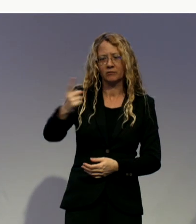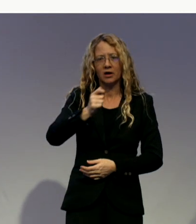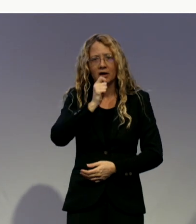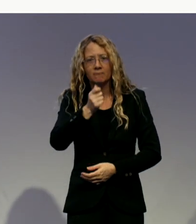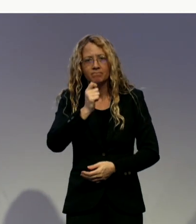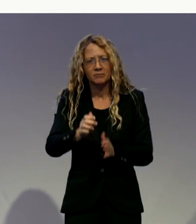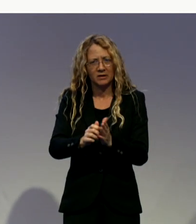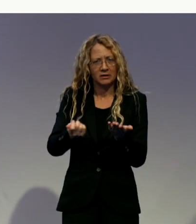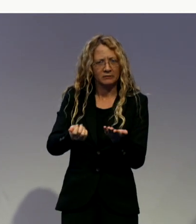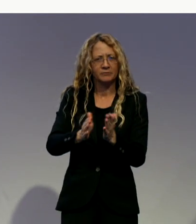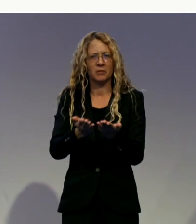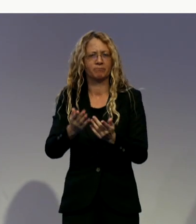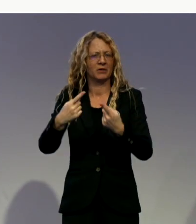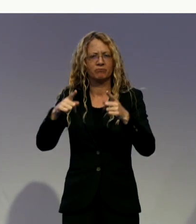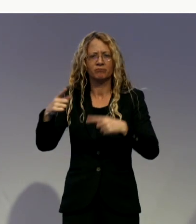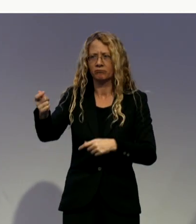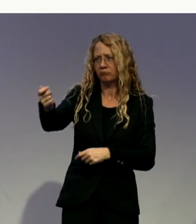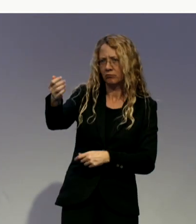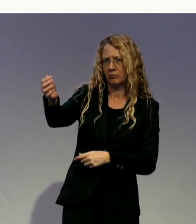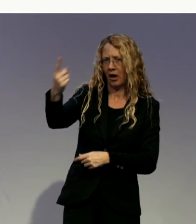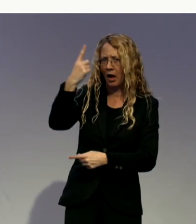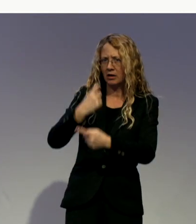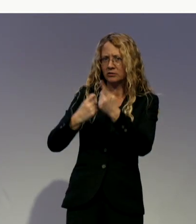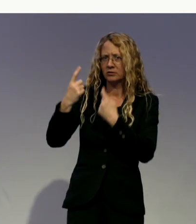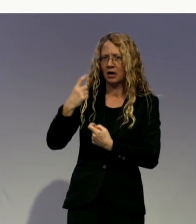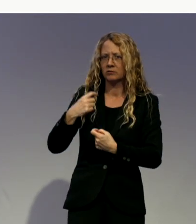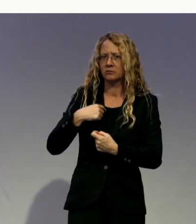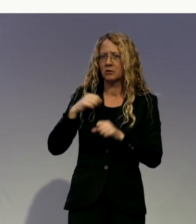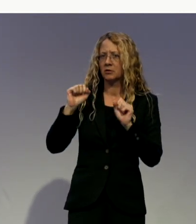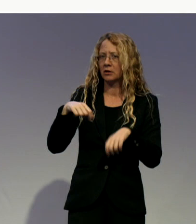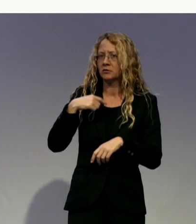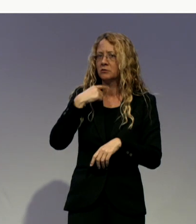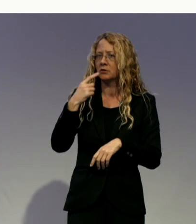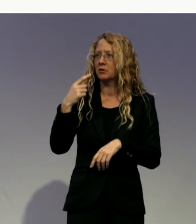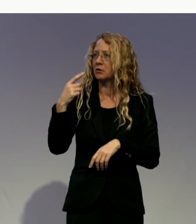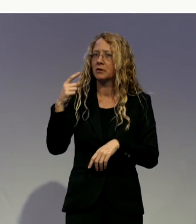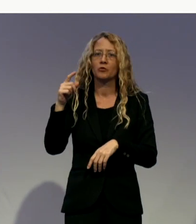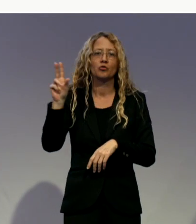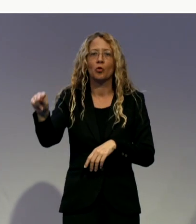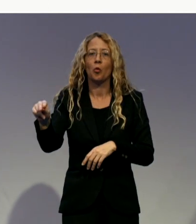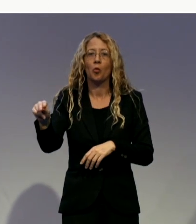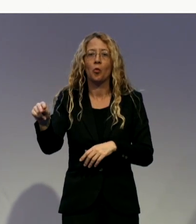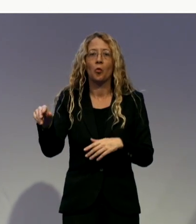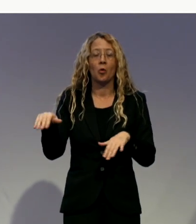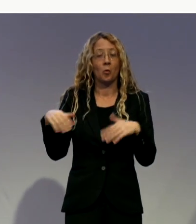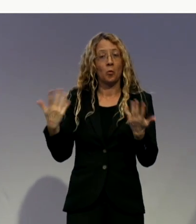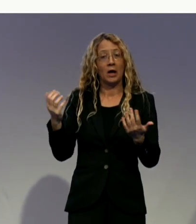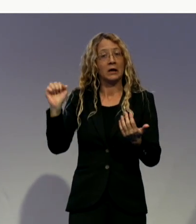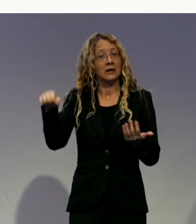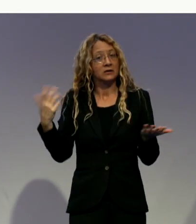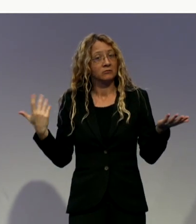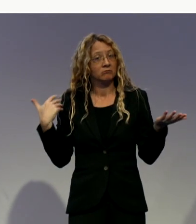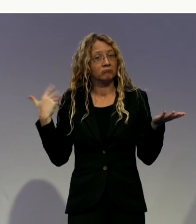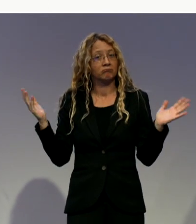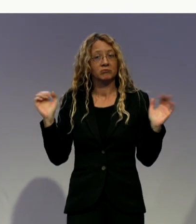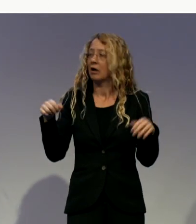was, or if they wanted to do a picture of me getting in and out of something that I found difficult. But it's